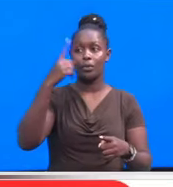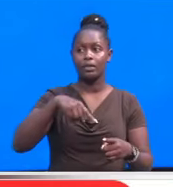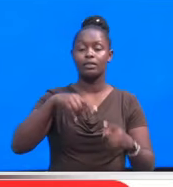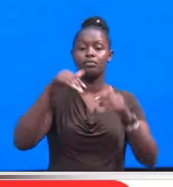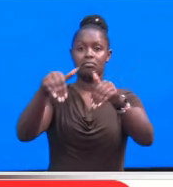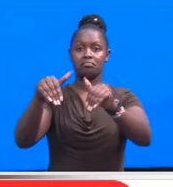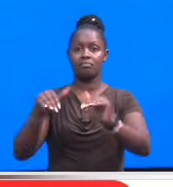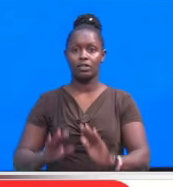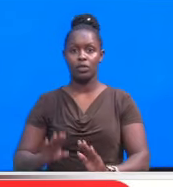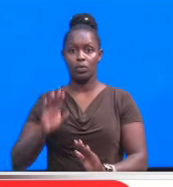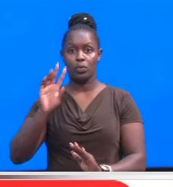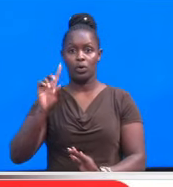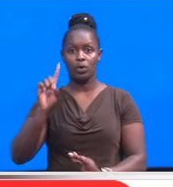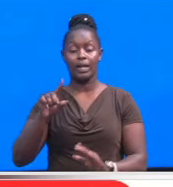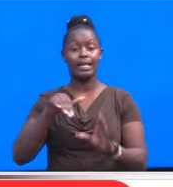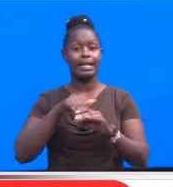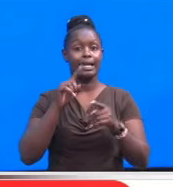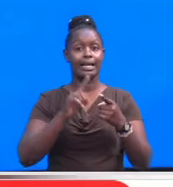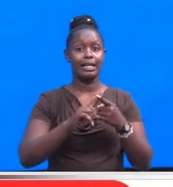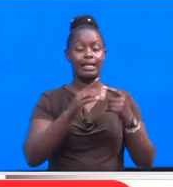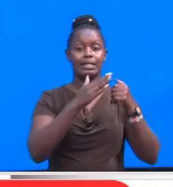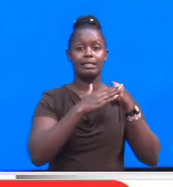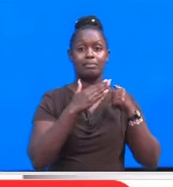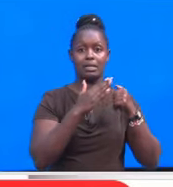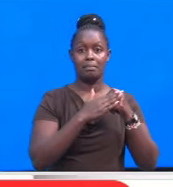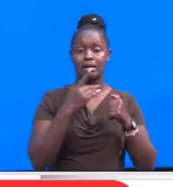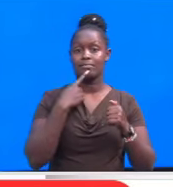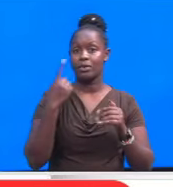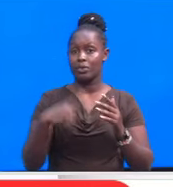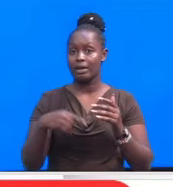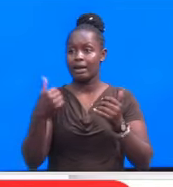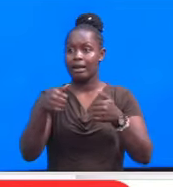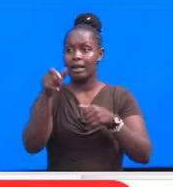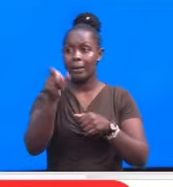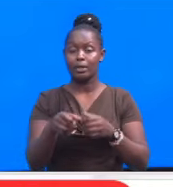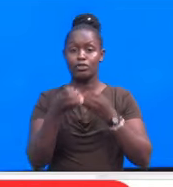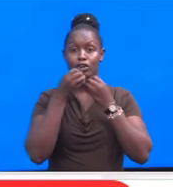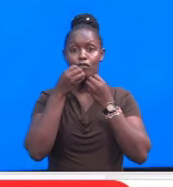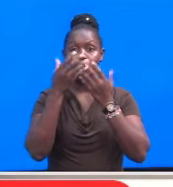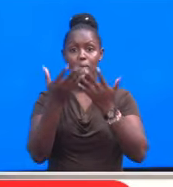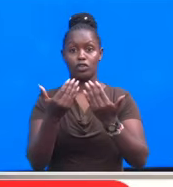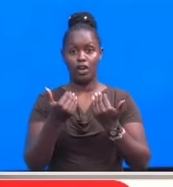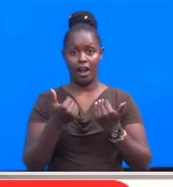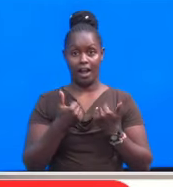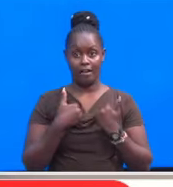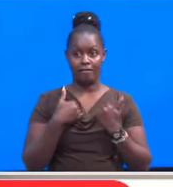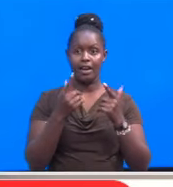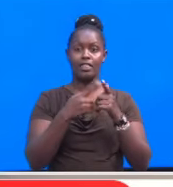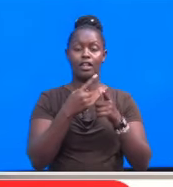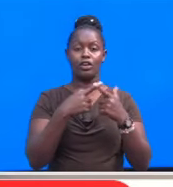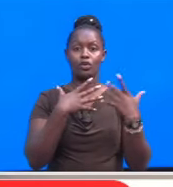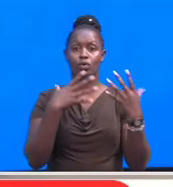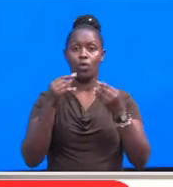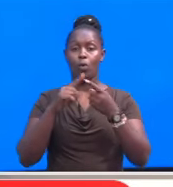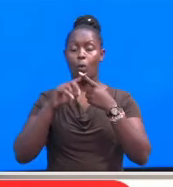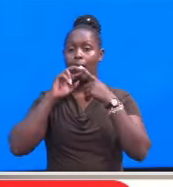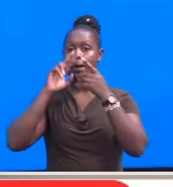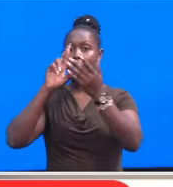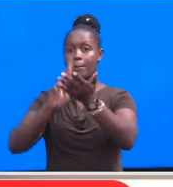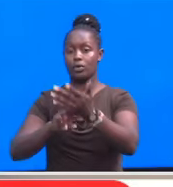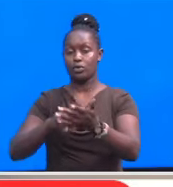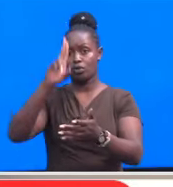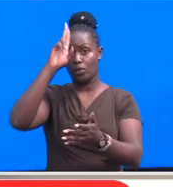County. Detectives are appealing to anyone with information that may lead to the arrest of the suspect to report to the nearest police